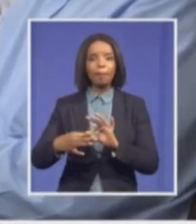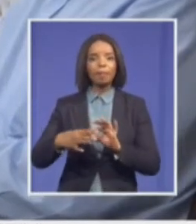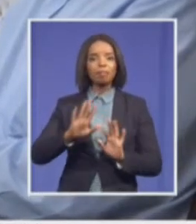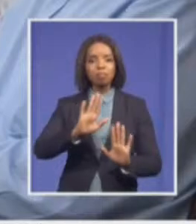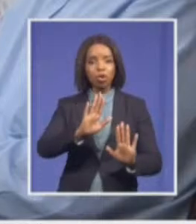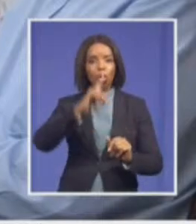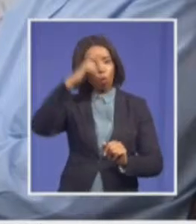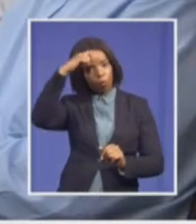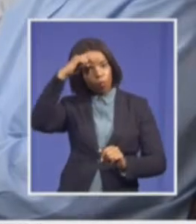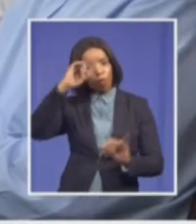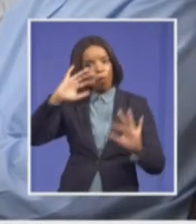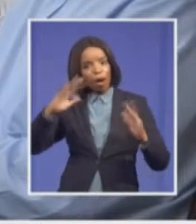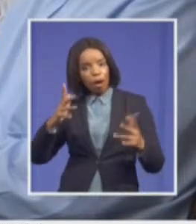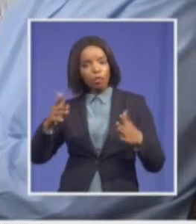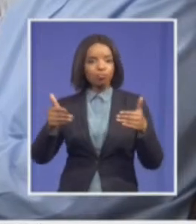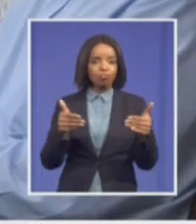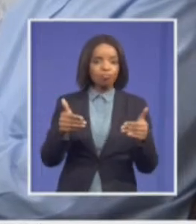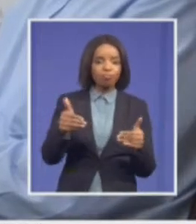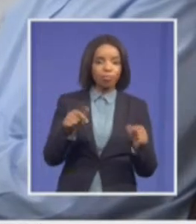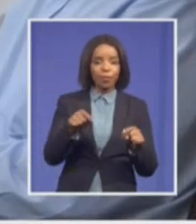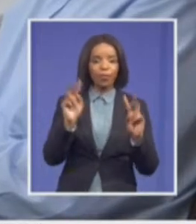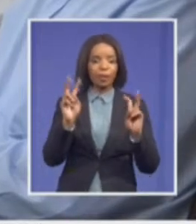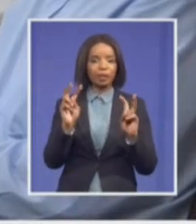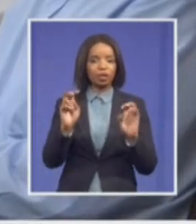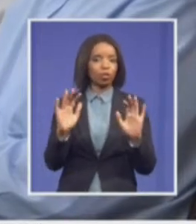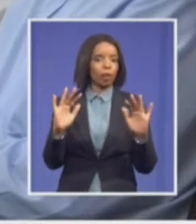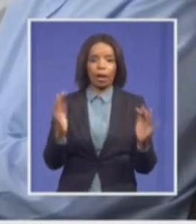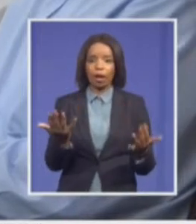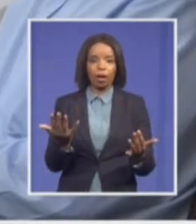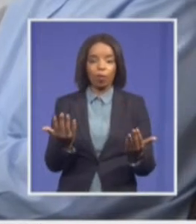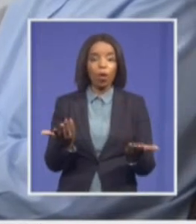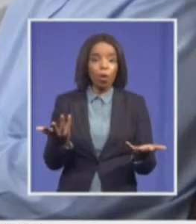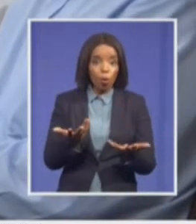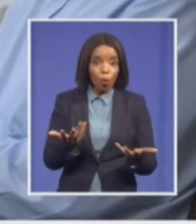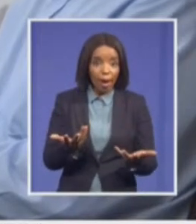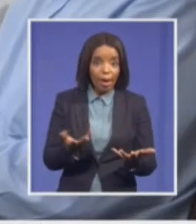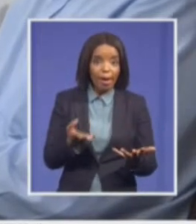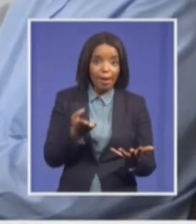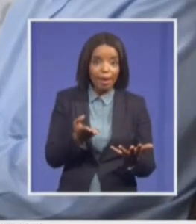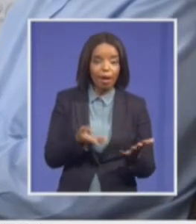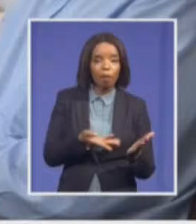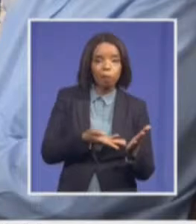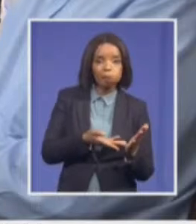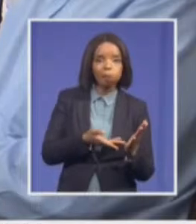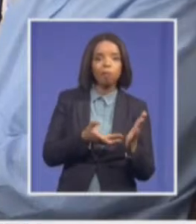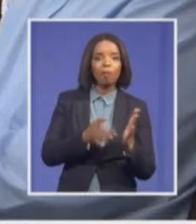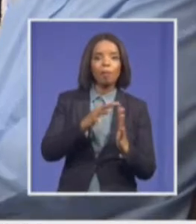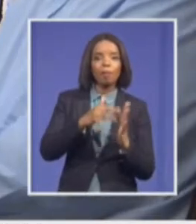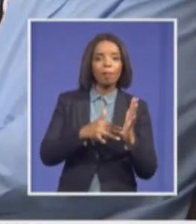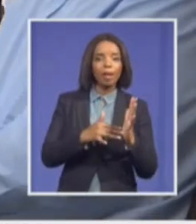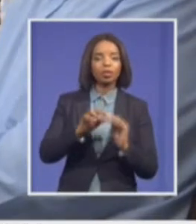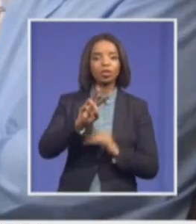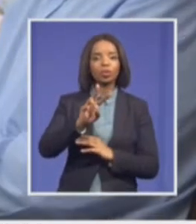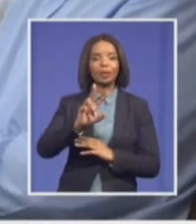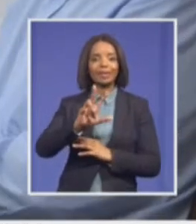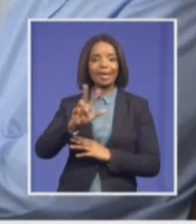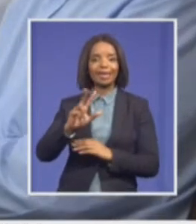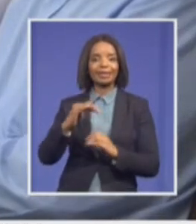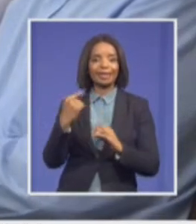pick up on page 28. That is the email from Makunga, who's from the Competition